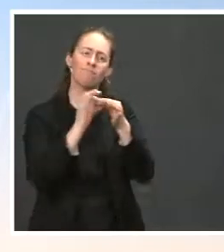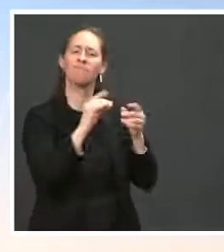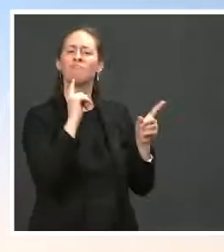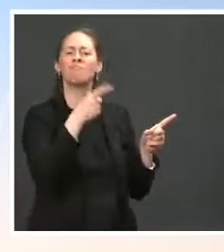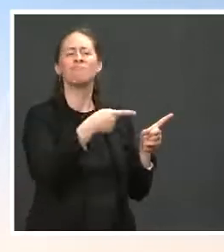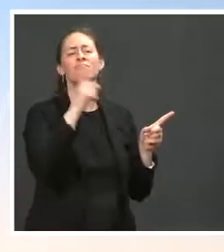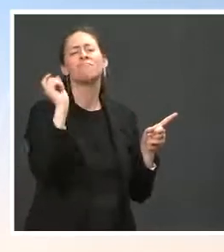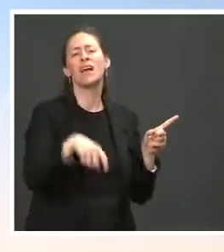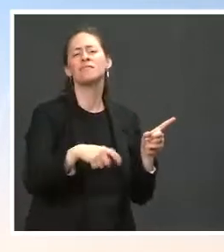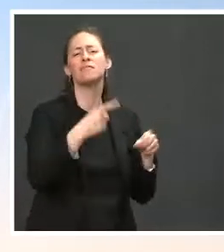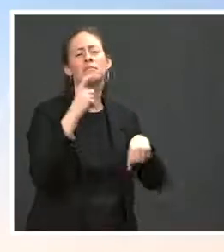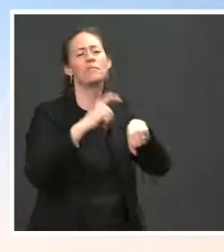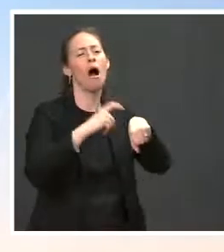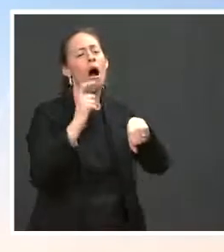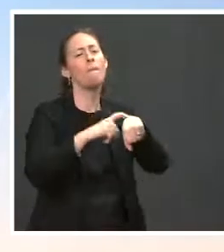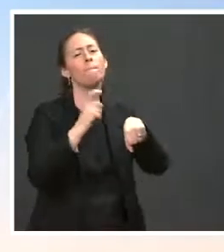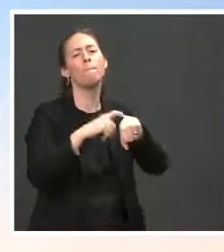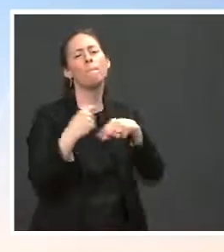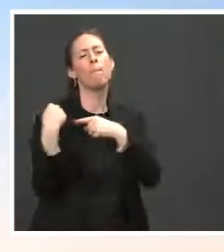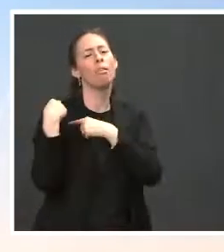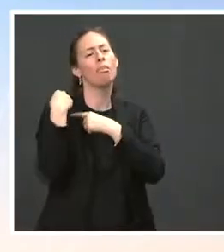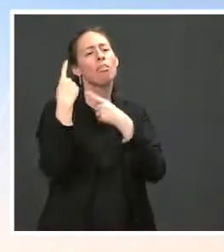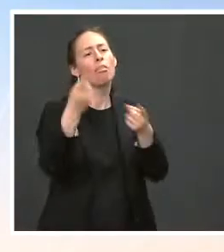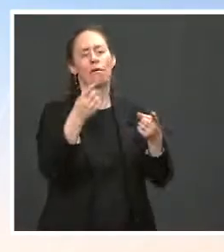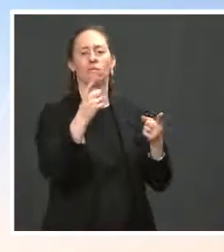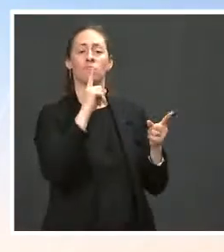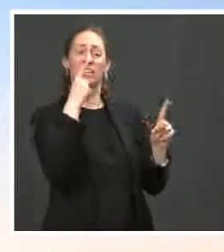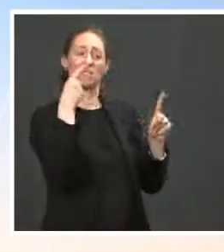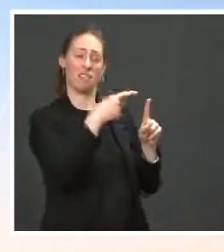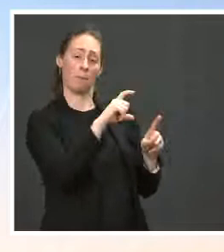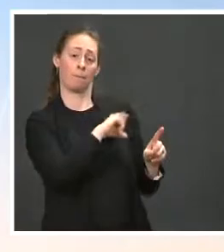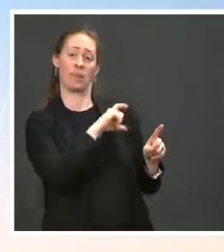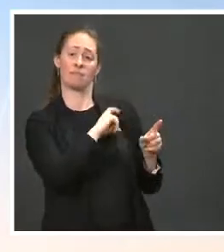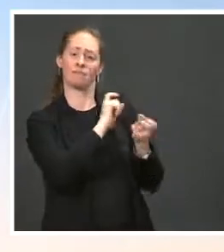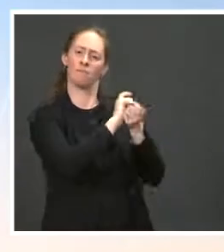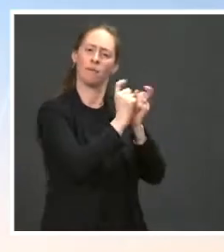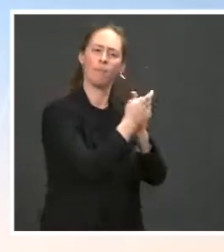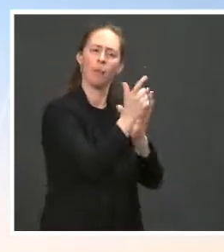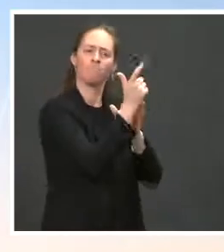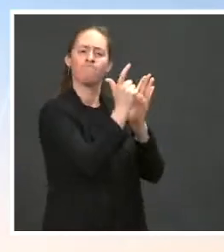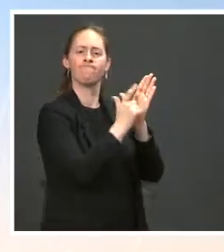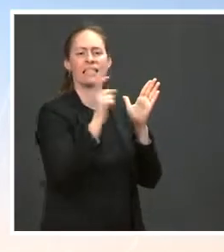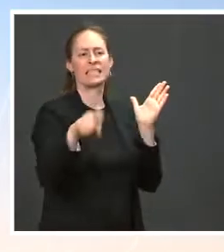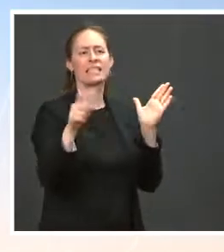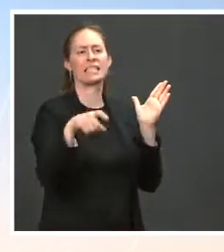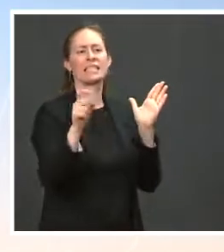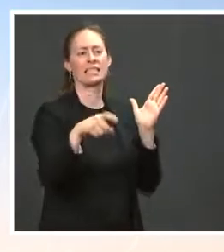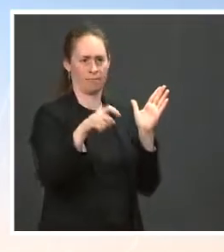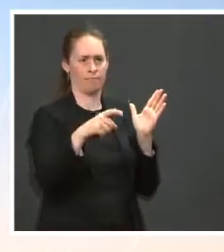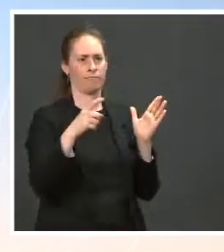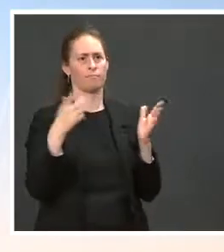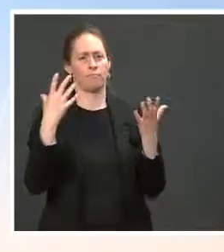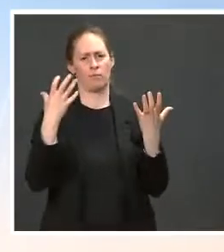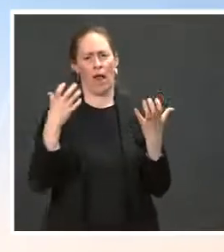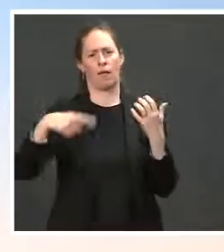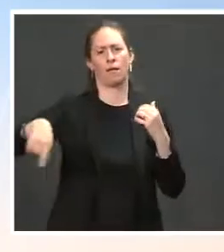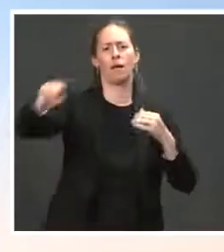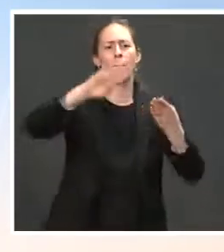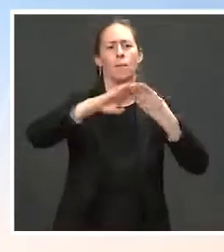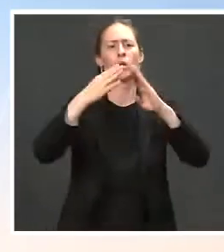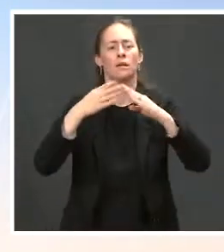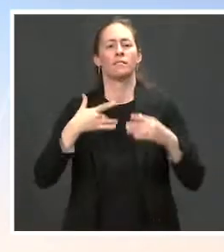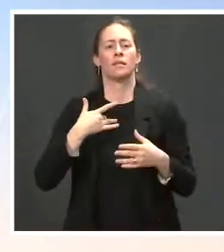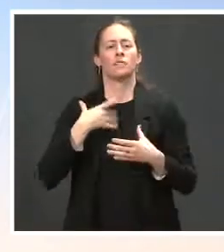to reform our police and justice system. And he believes rebuilding trust among communities is something that Democrats